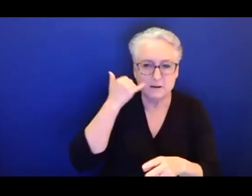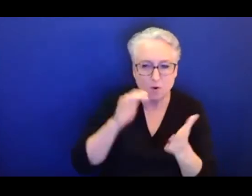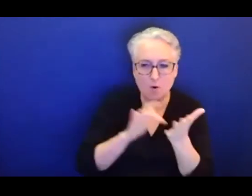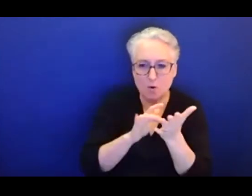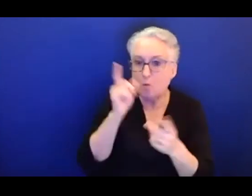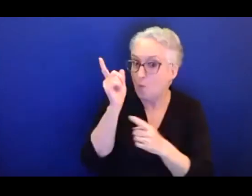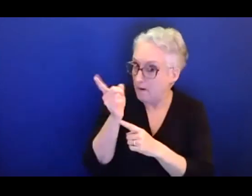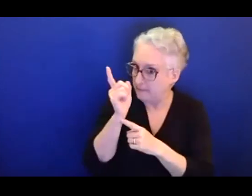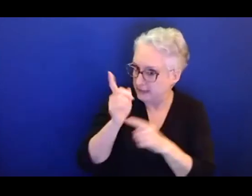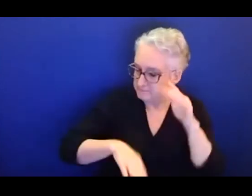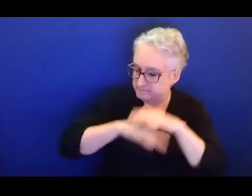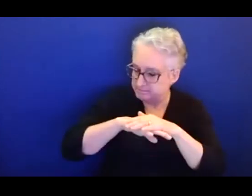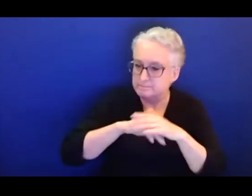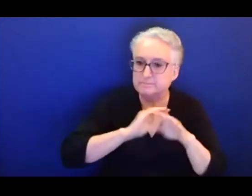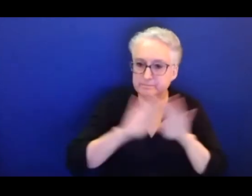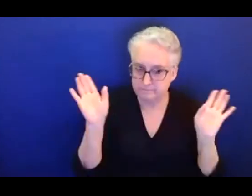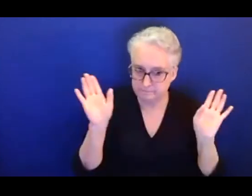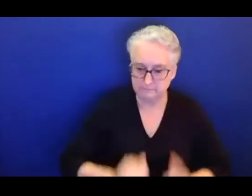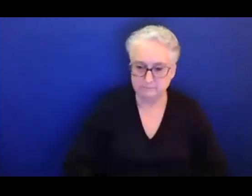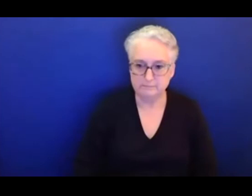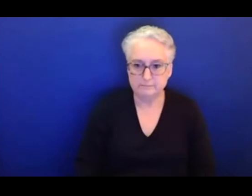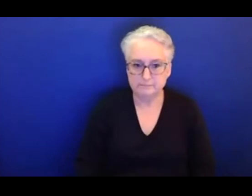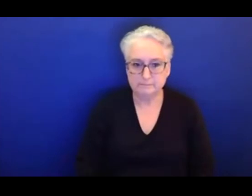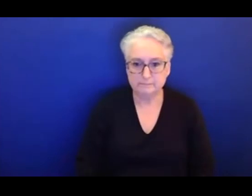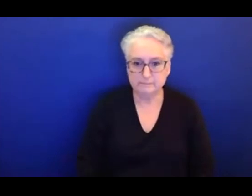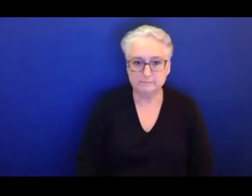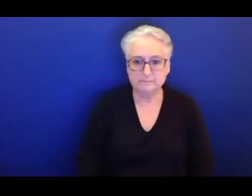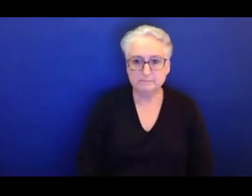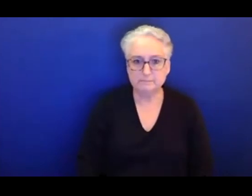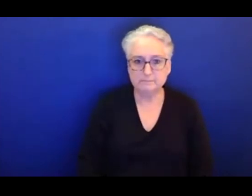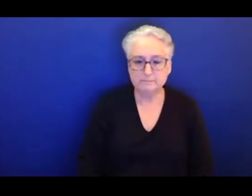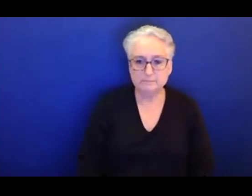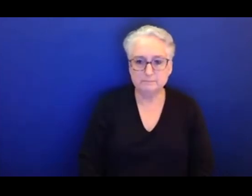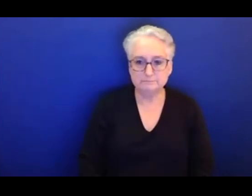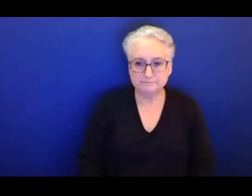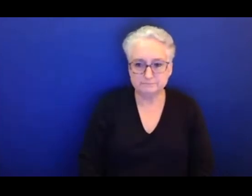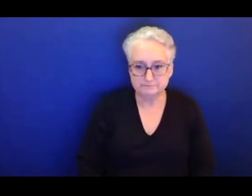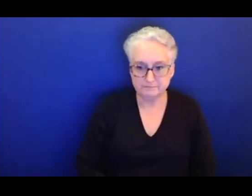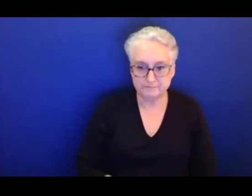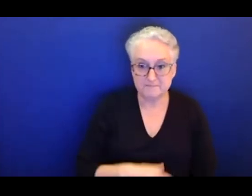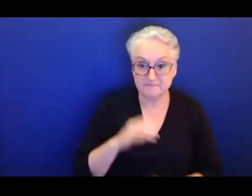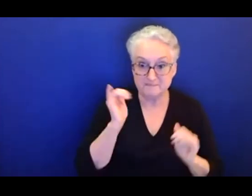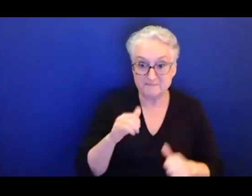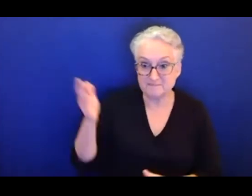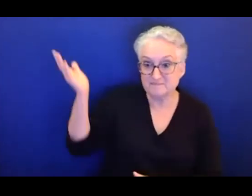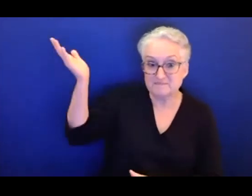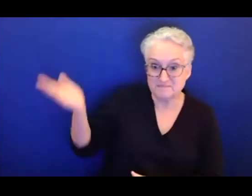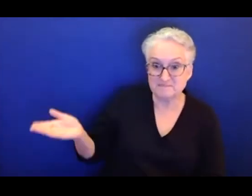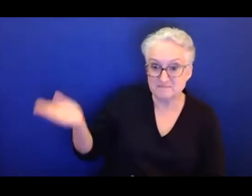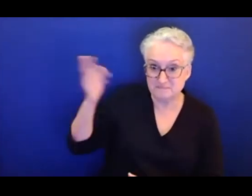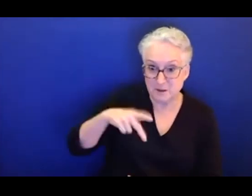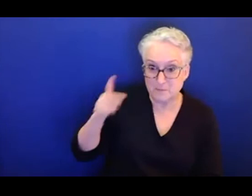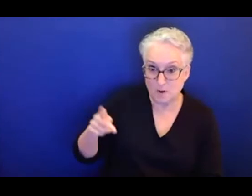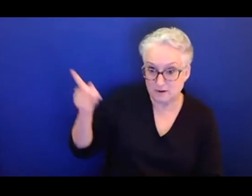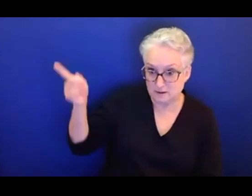Just for everyone's information, this PowerPoint is going to be put on the city's ConPlan website, which is